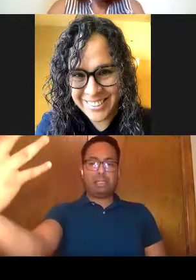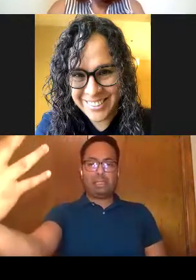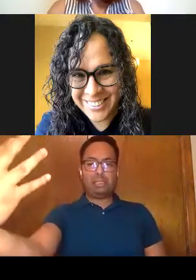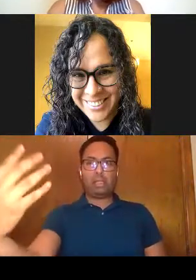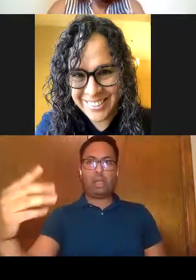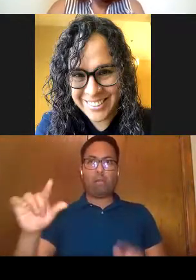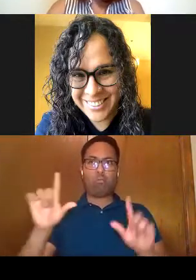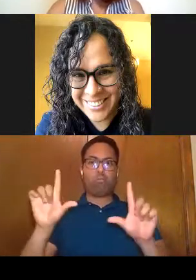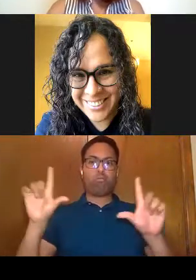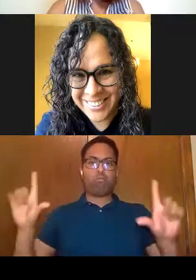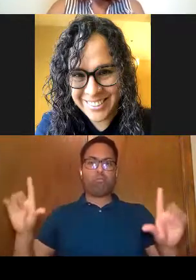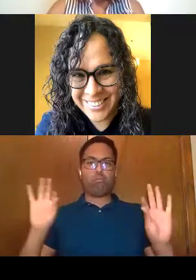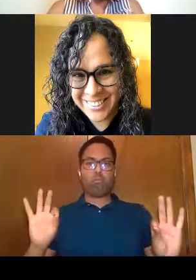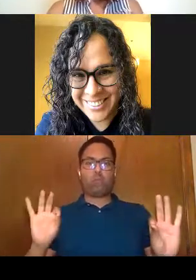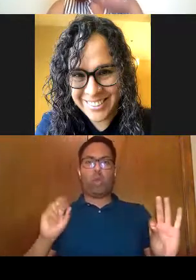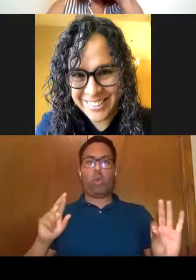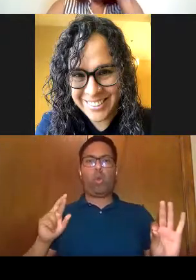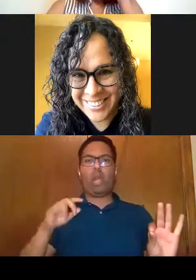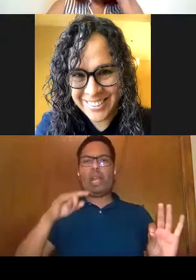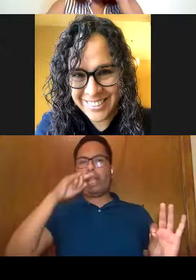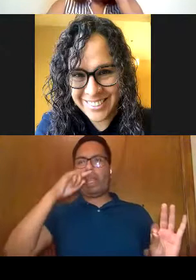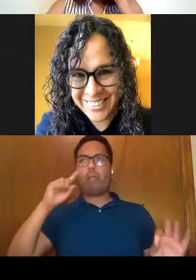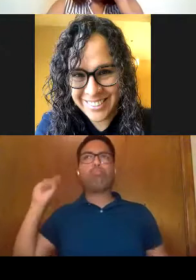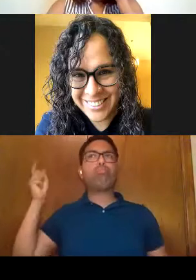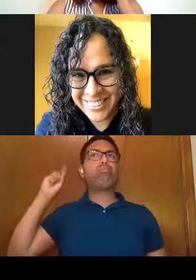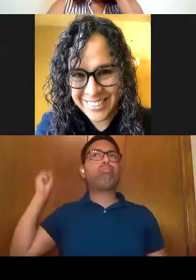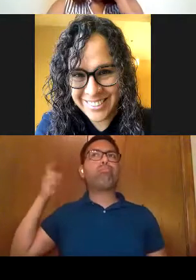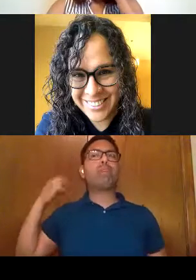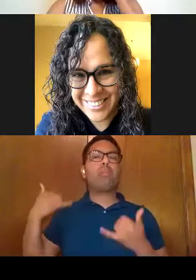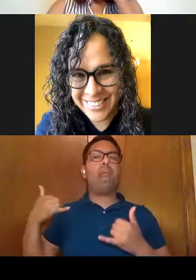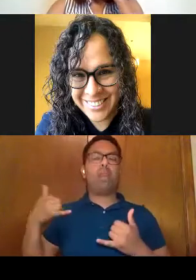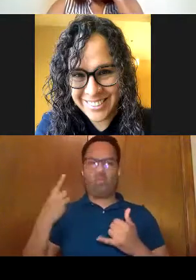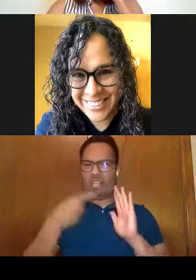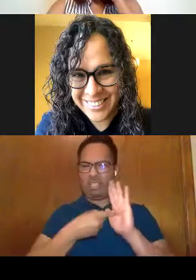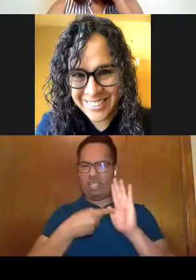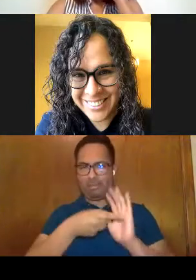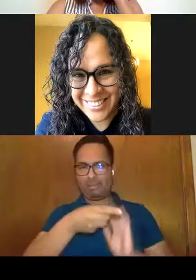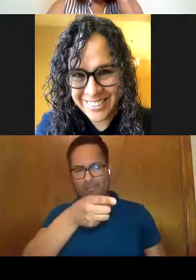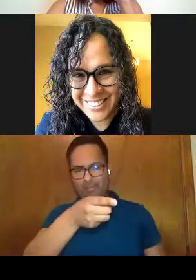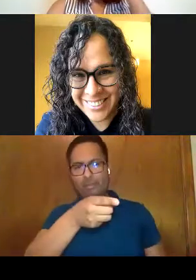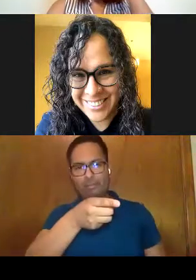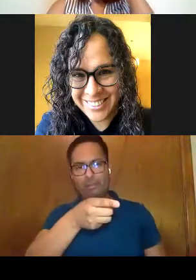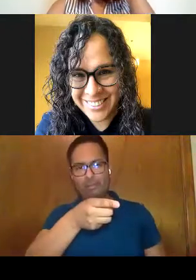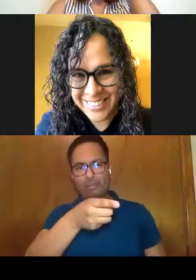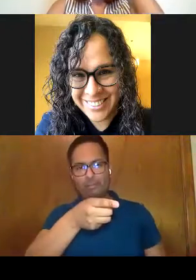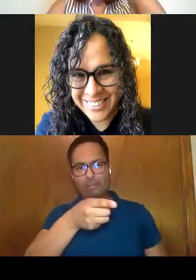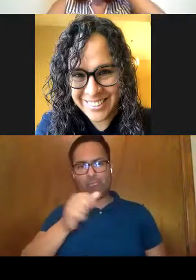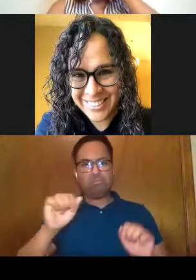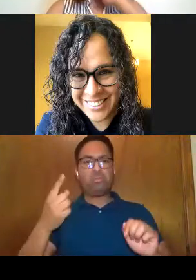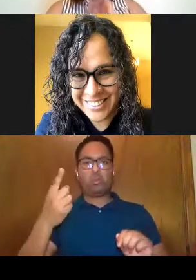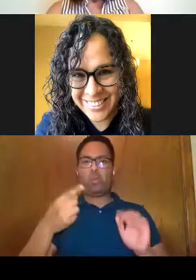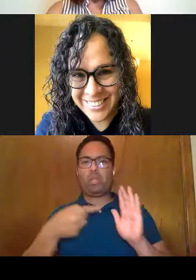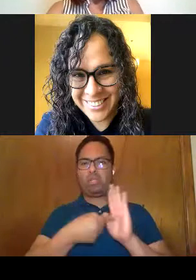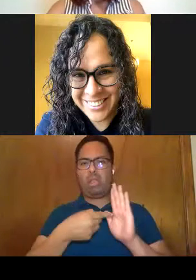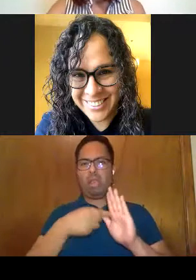to play. And this is another example. You see him in the back? I can. That's probably why I'm doing it, is so we can have a great example of how